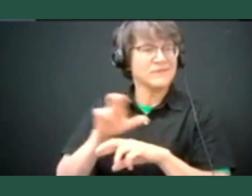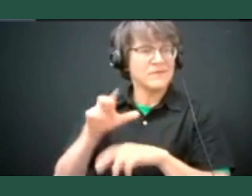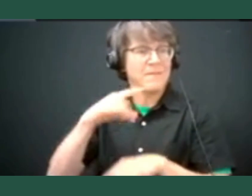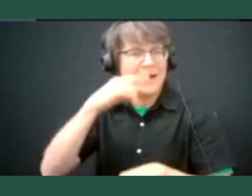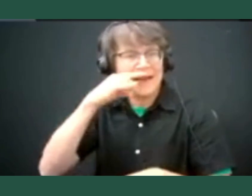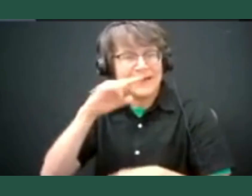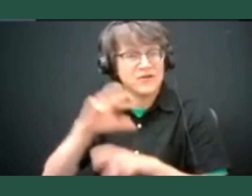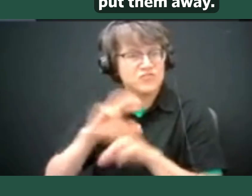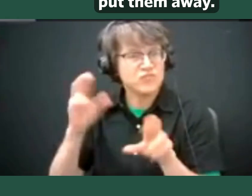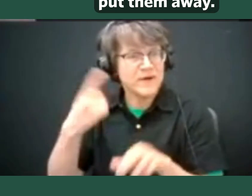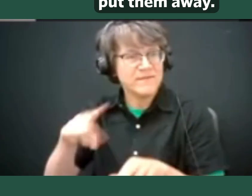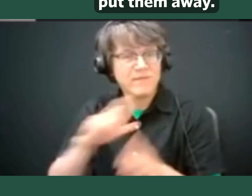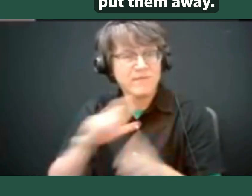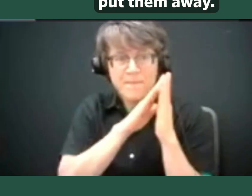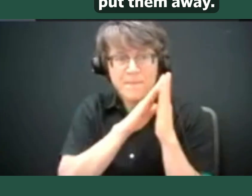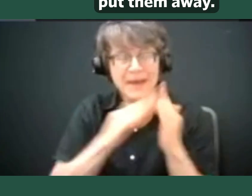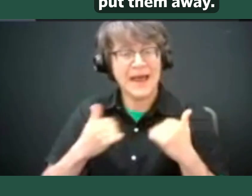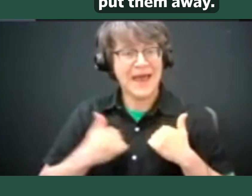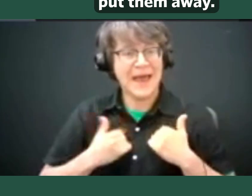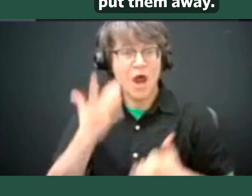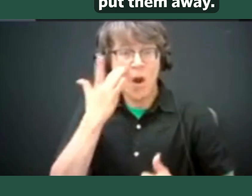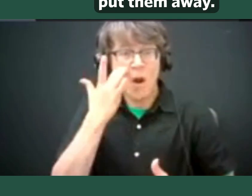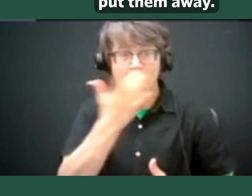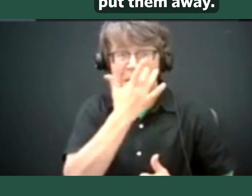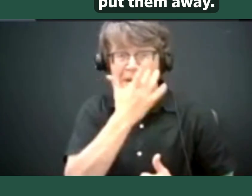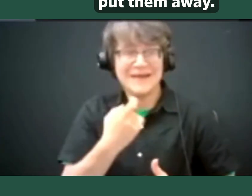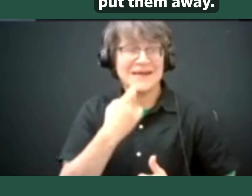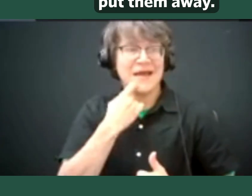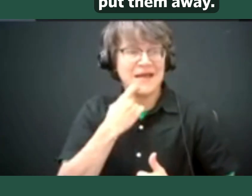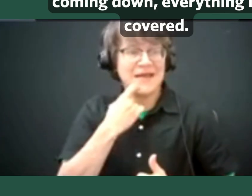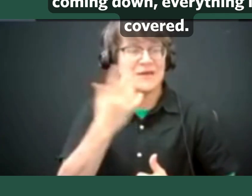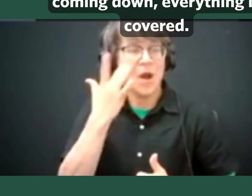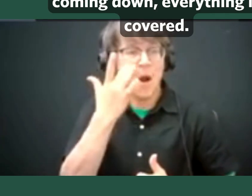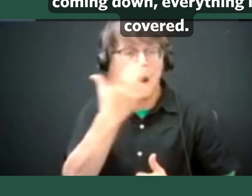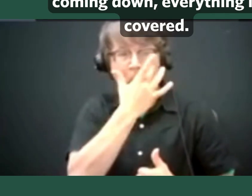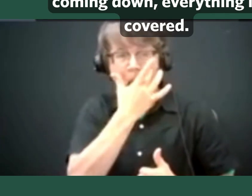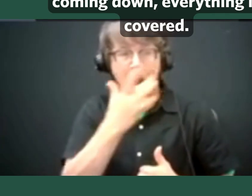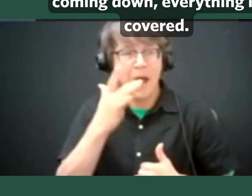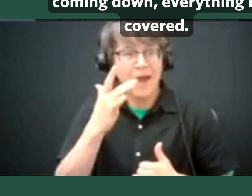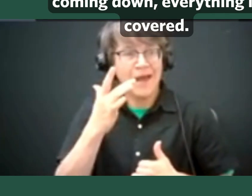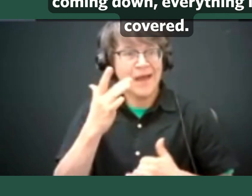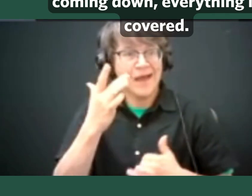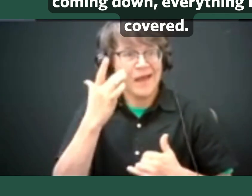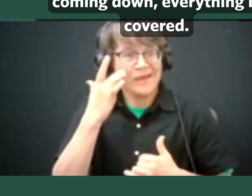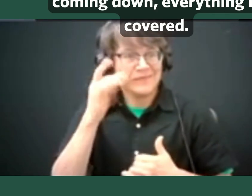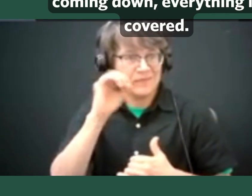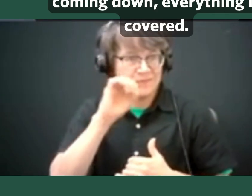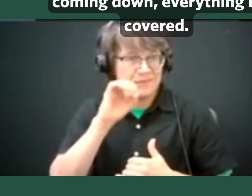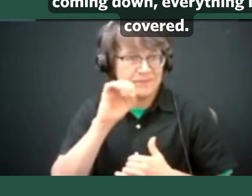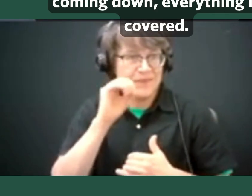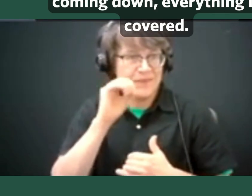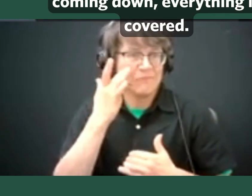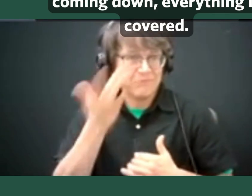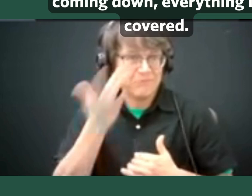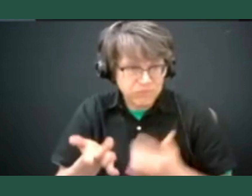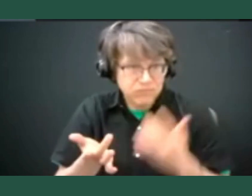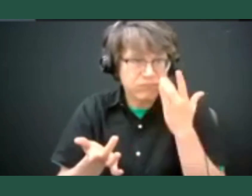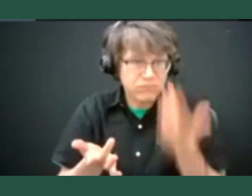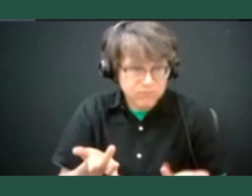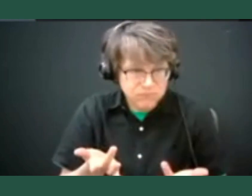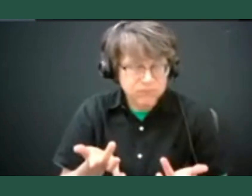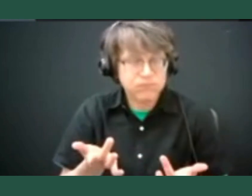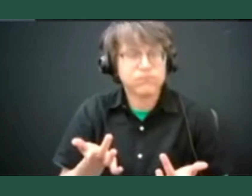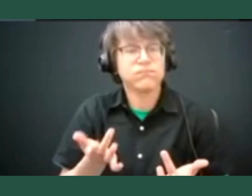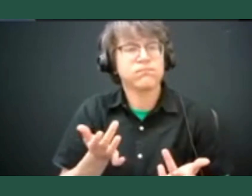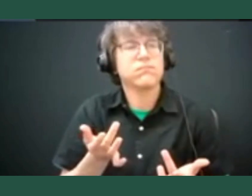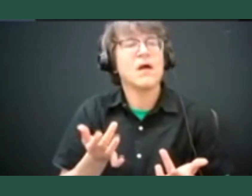at the time I wore contact lenses, and I had taken them out and I put them away. And so you imagine the ceilings coming down, everything is covered,